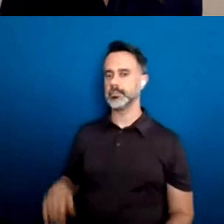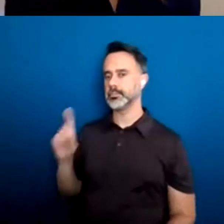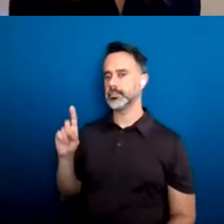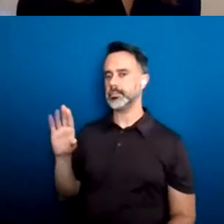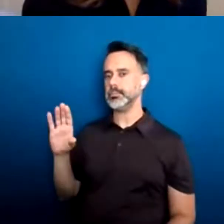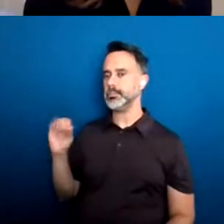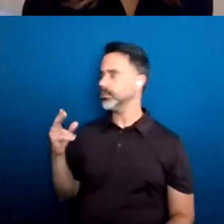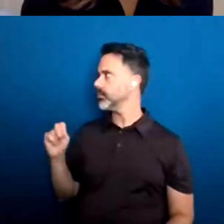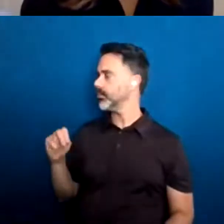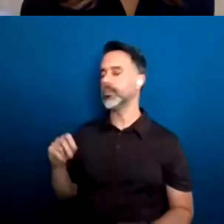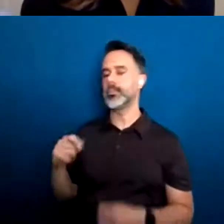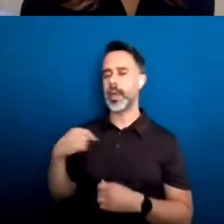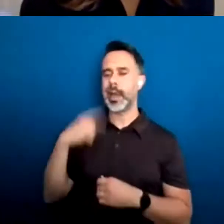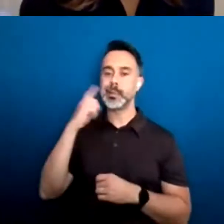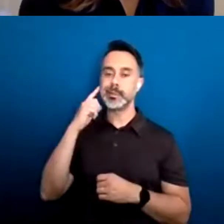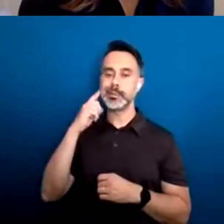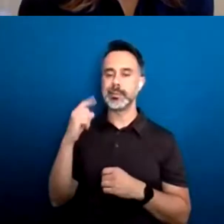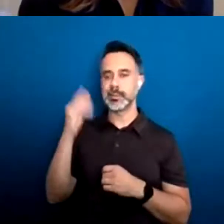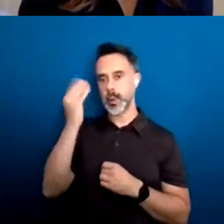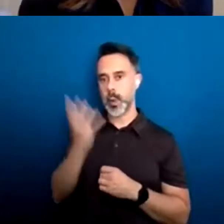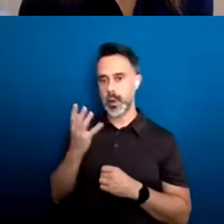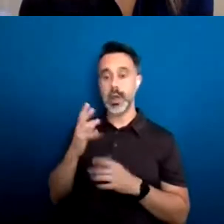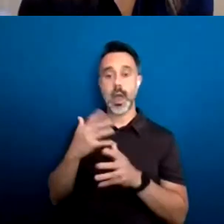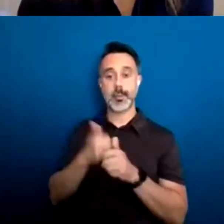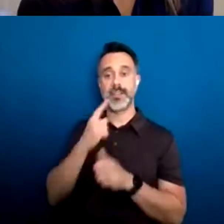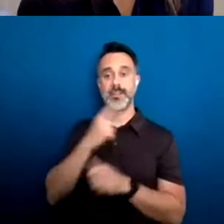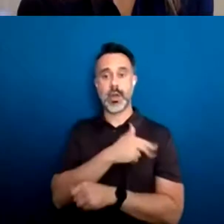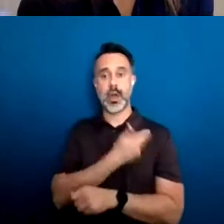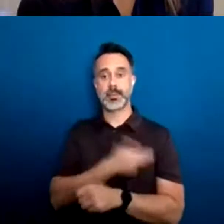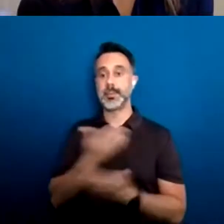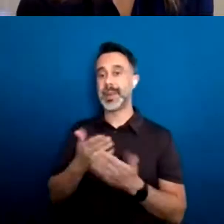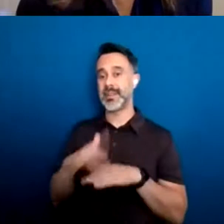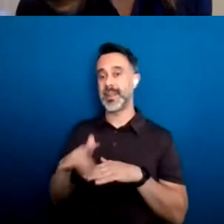update for the hospitals might be available even tomorrow, but